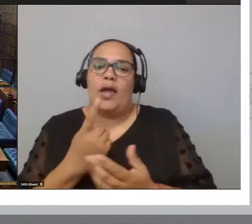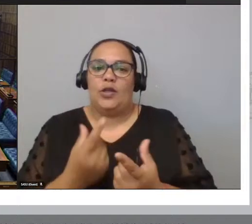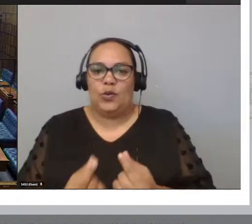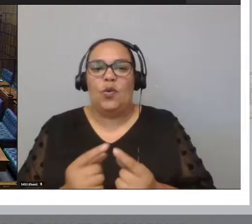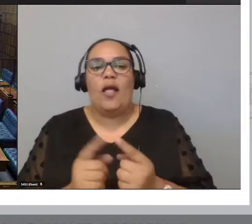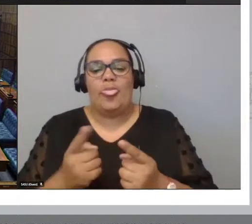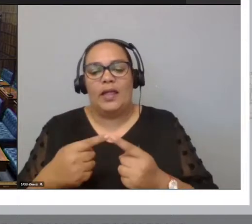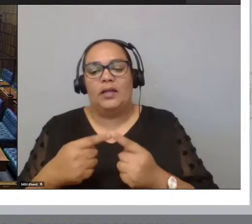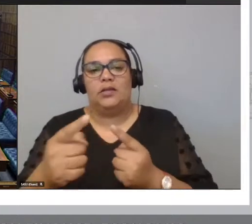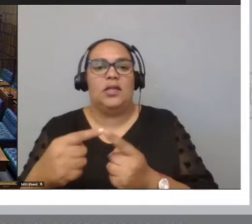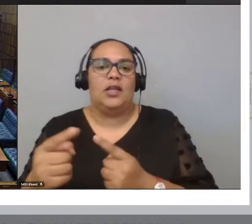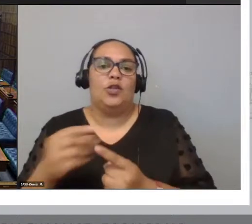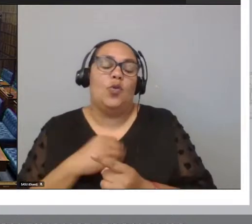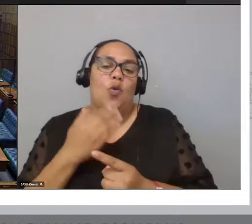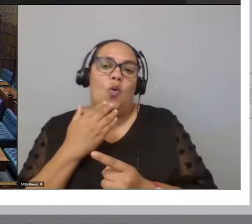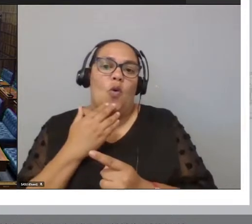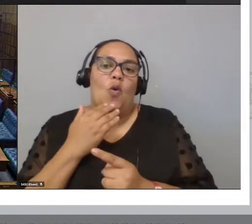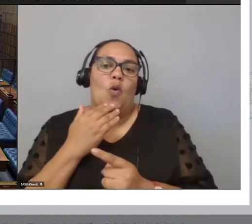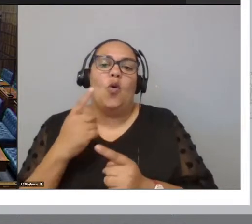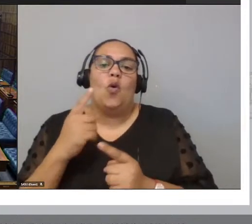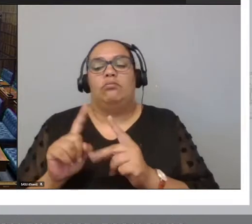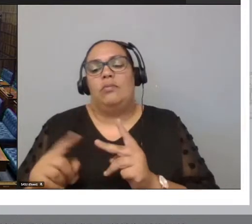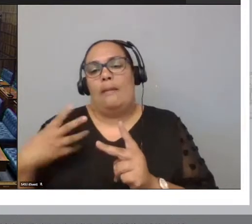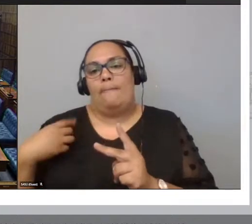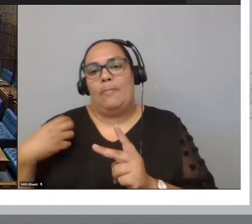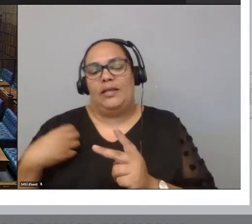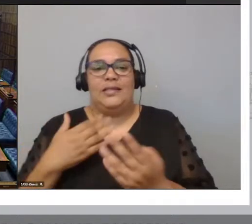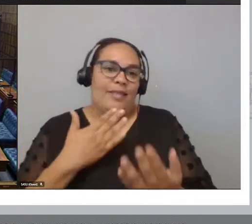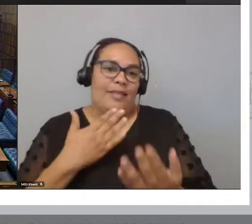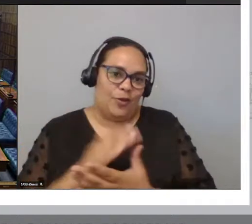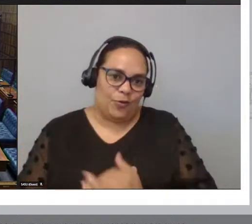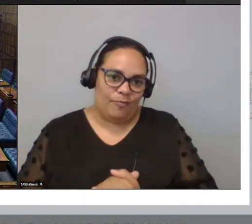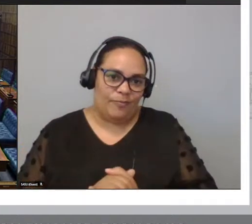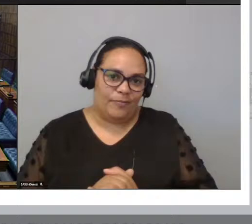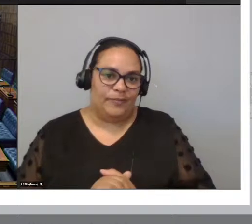send that off to the relevant minister so thank you